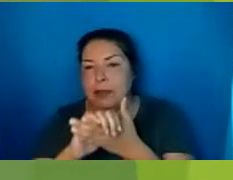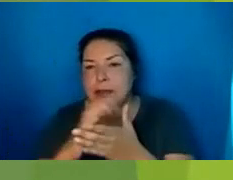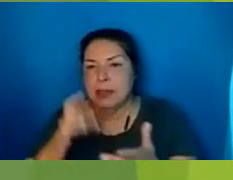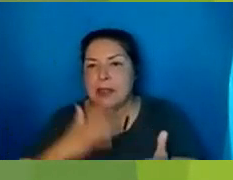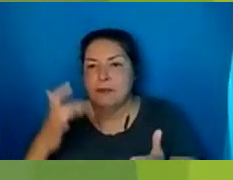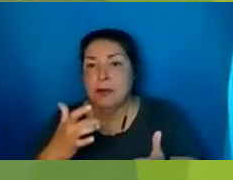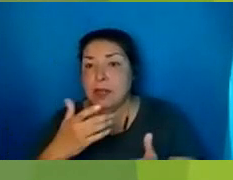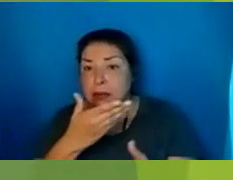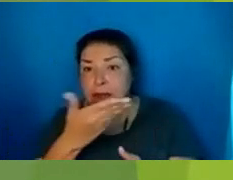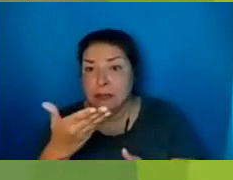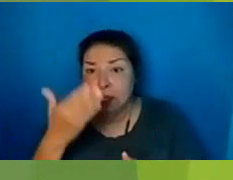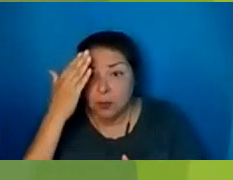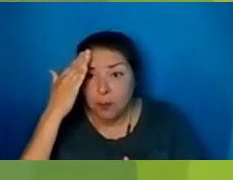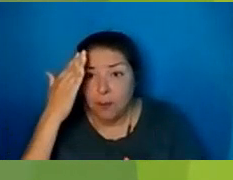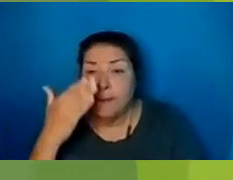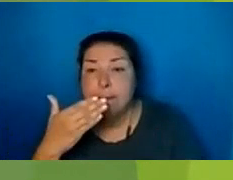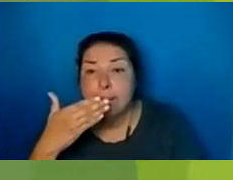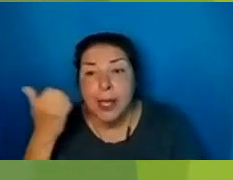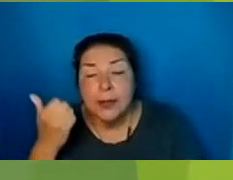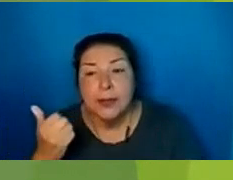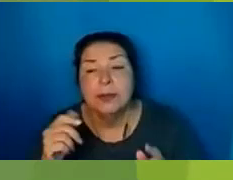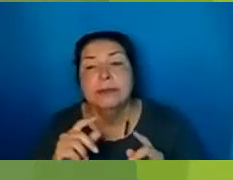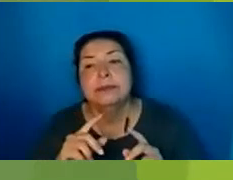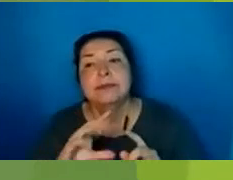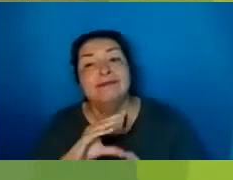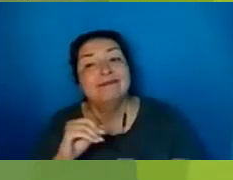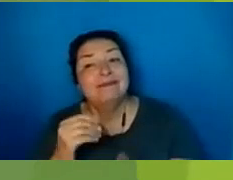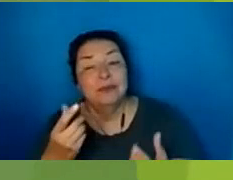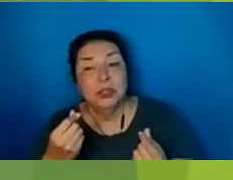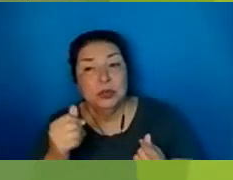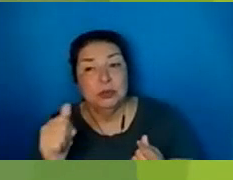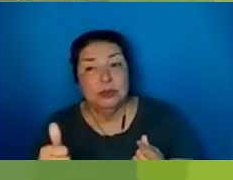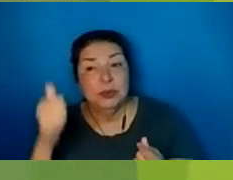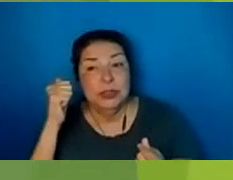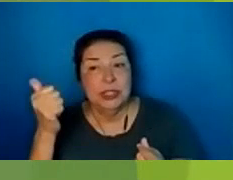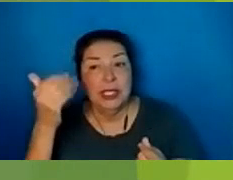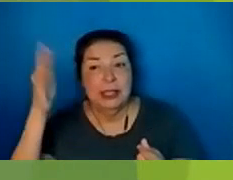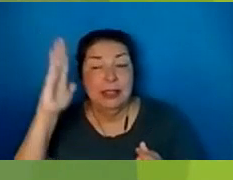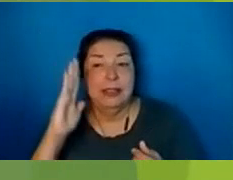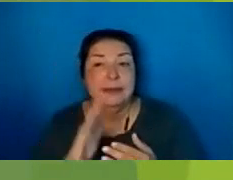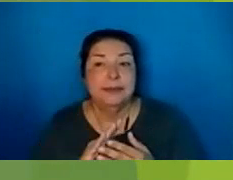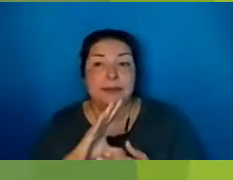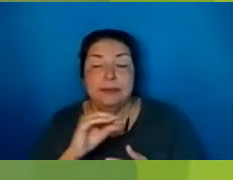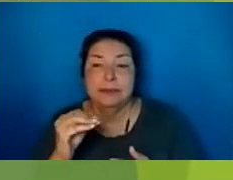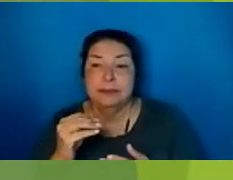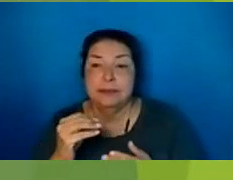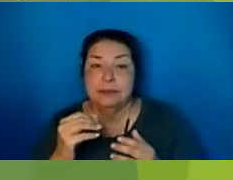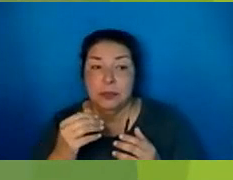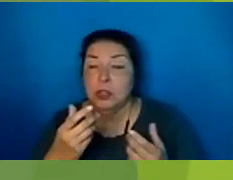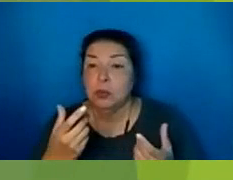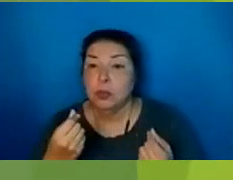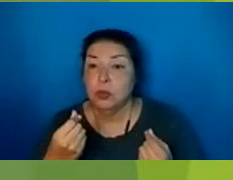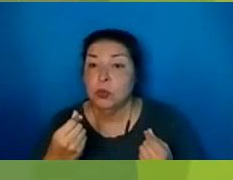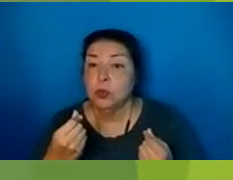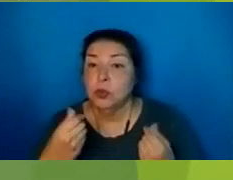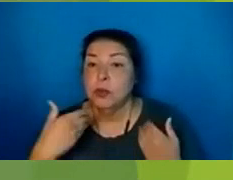know better. And so they reject God and they go on and do their